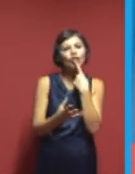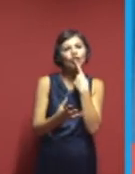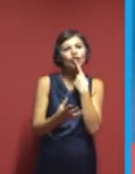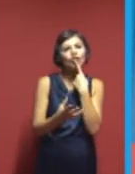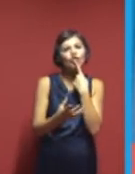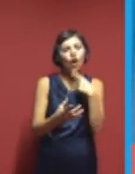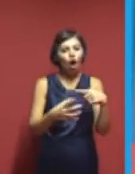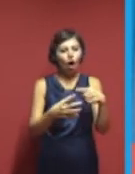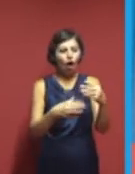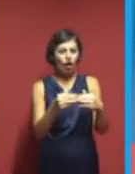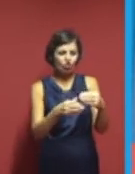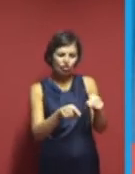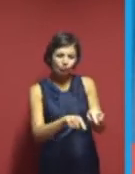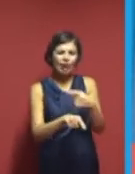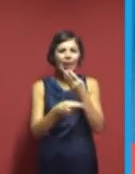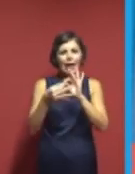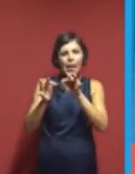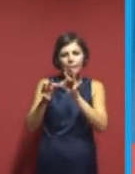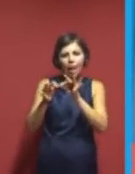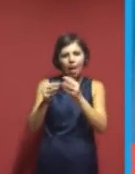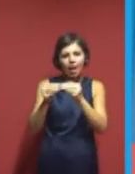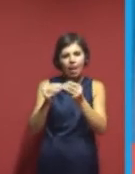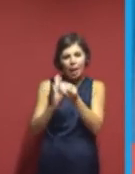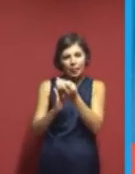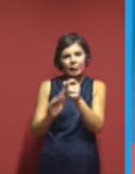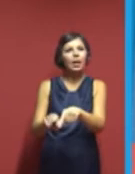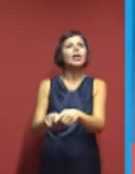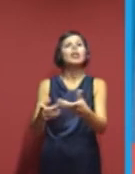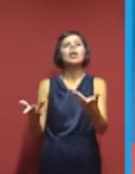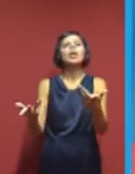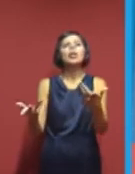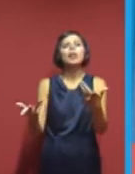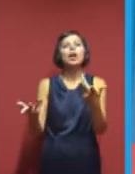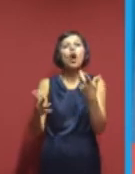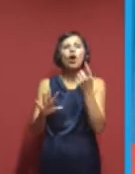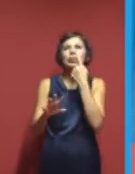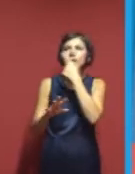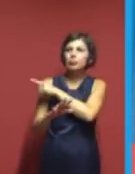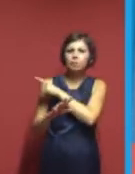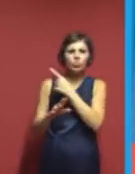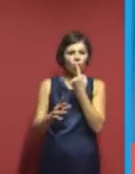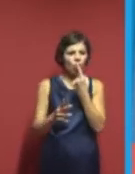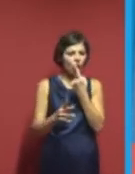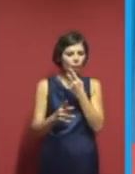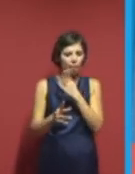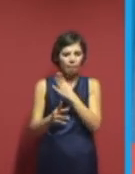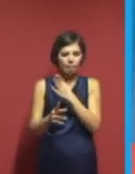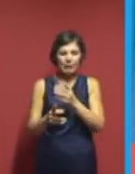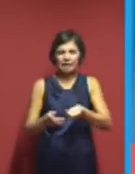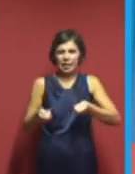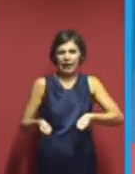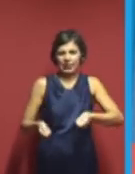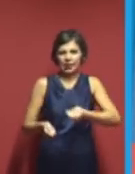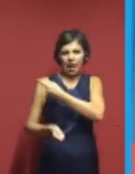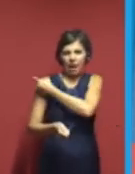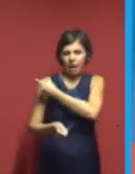Maker Faire Rome. And we do this through our 9 main offerings. The first is Kids Open Shop. It's a 3-hour window